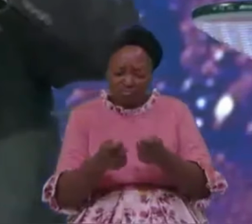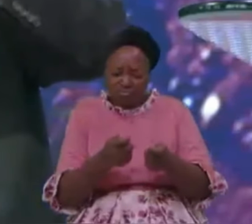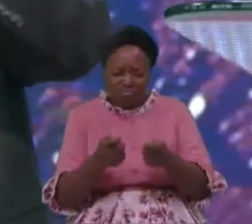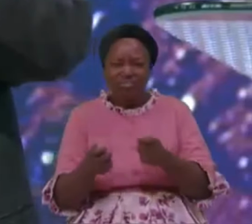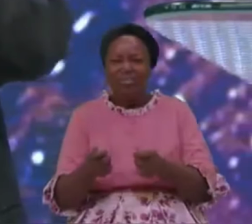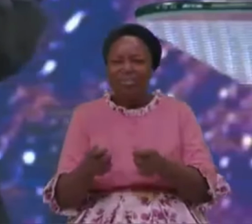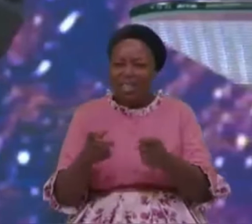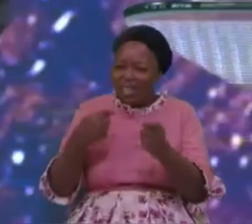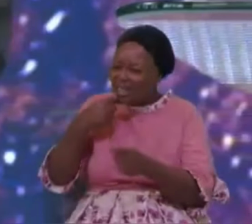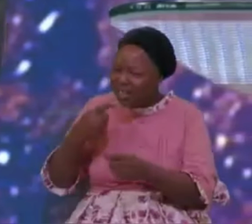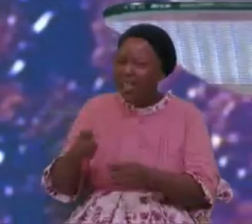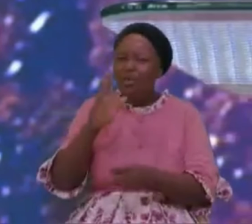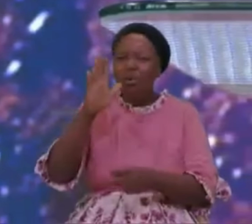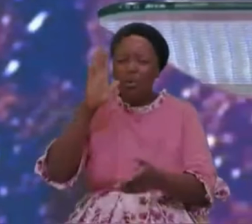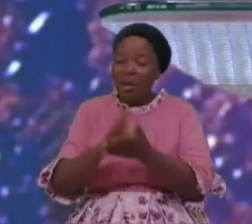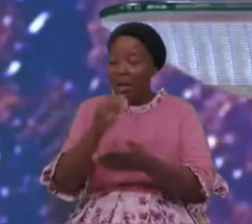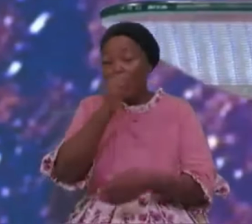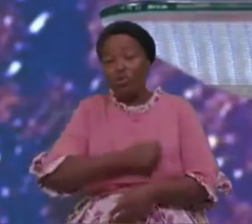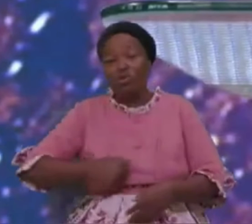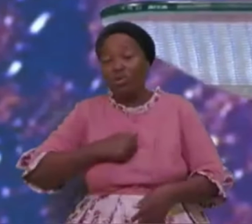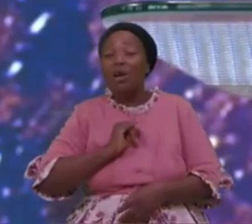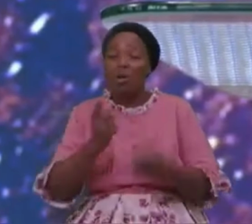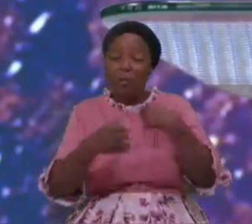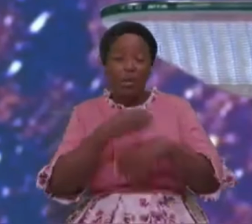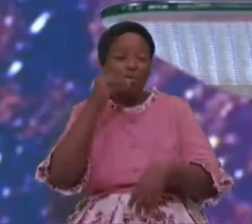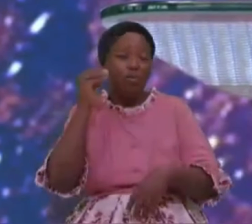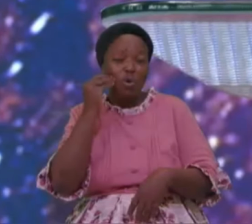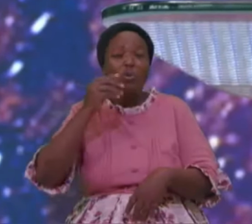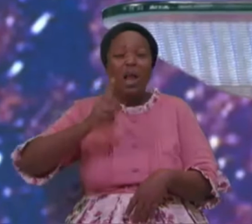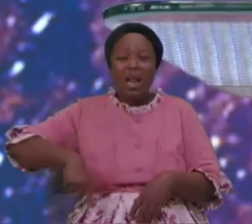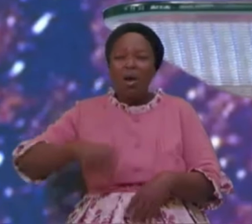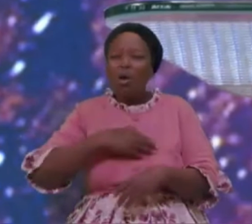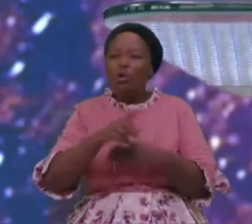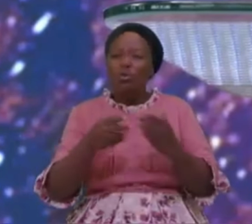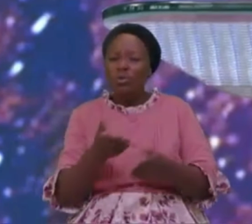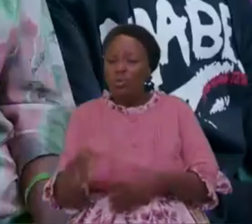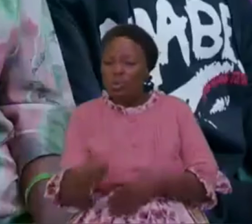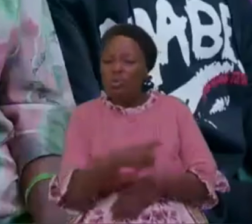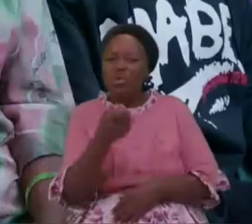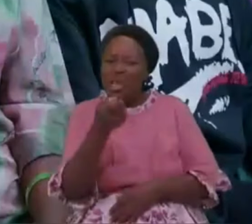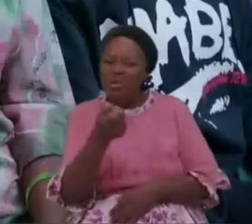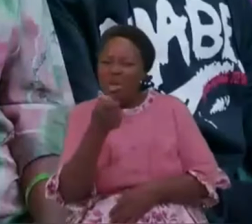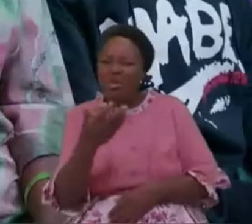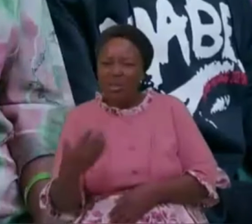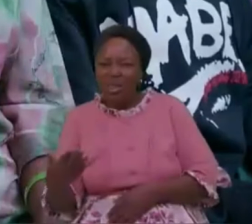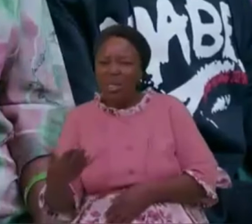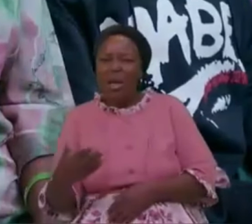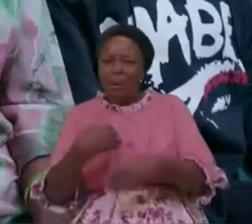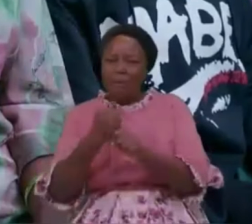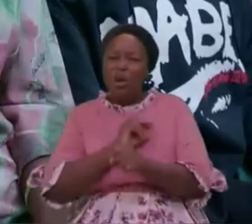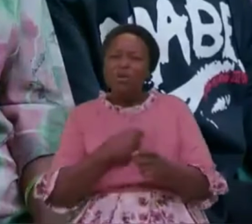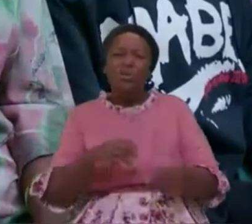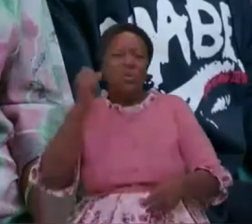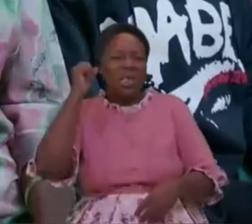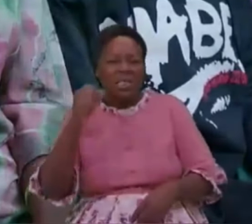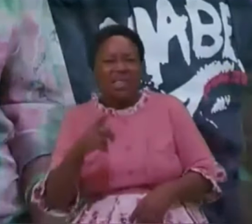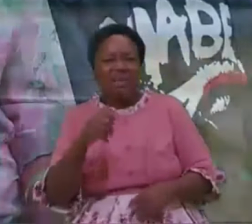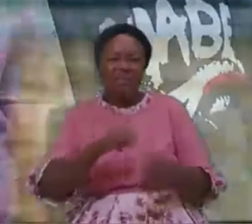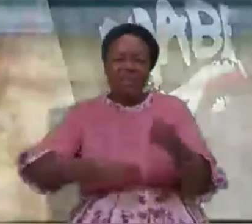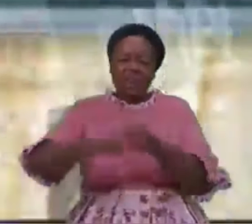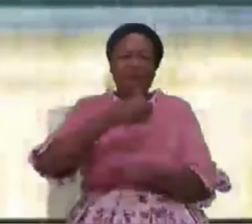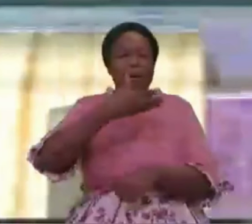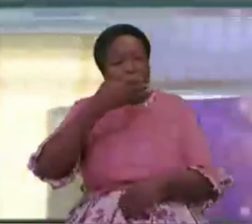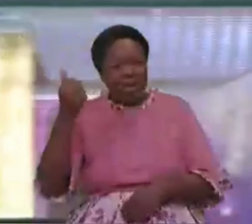All those little things, they help us in defining fellowship. in refining fellowship. And so